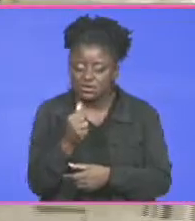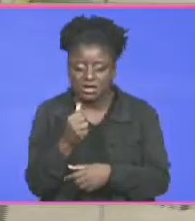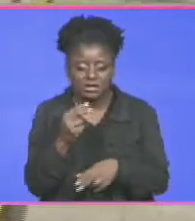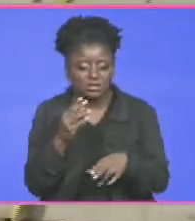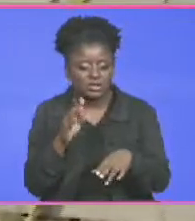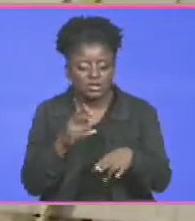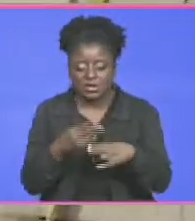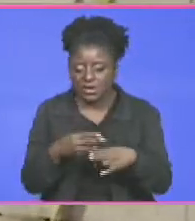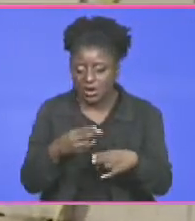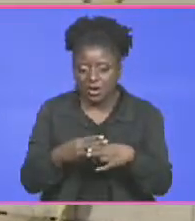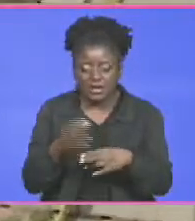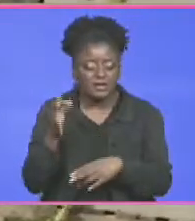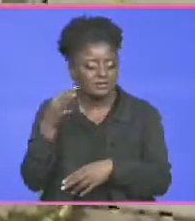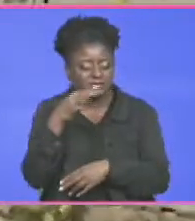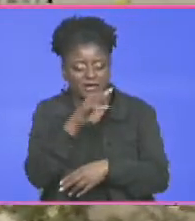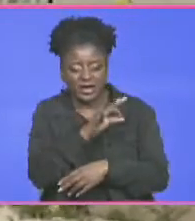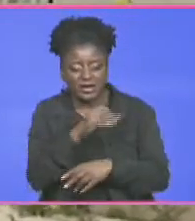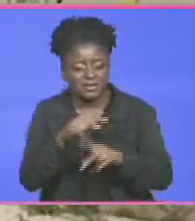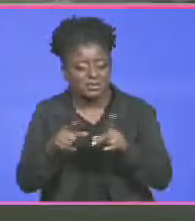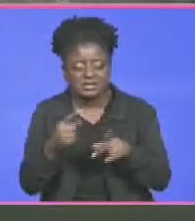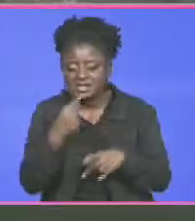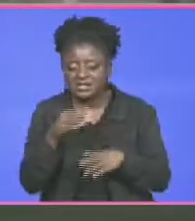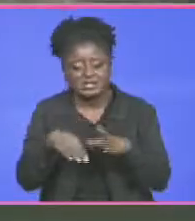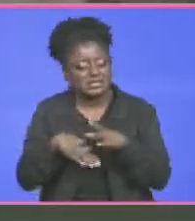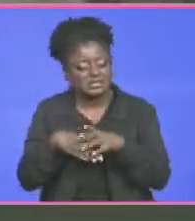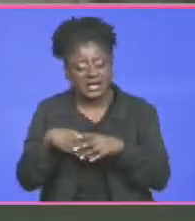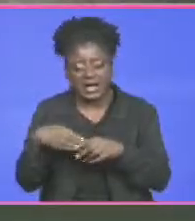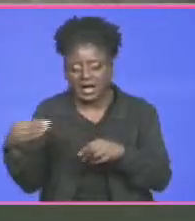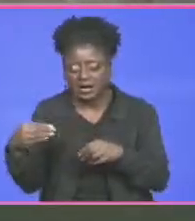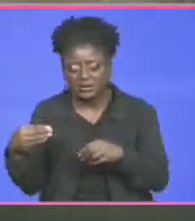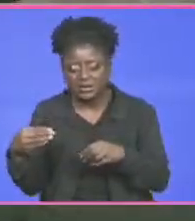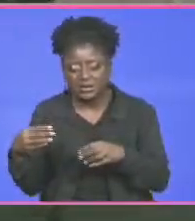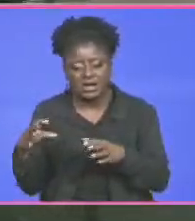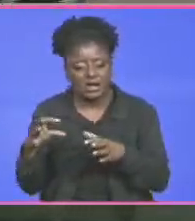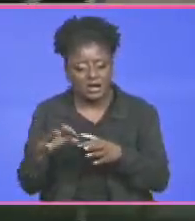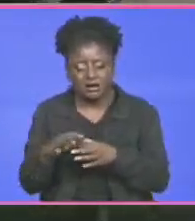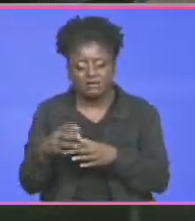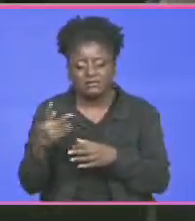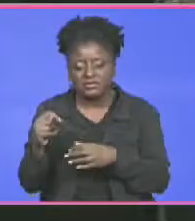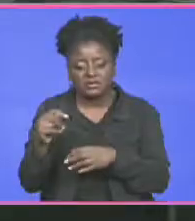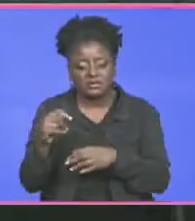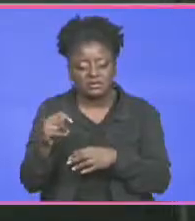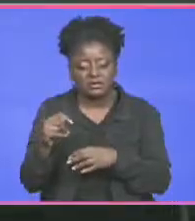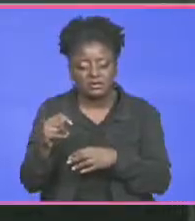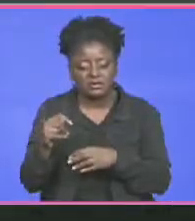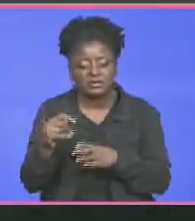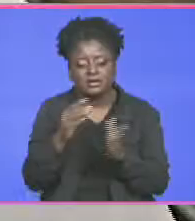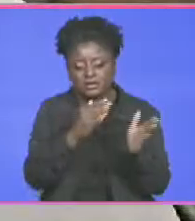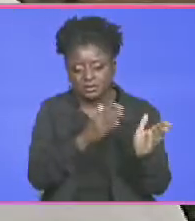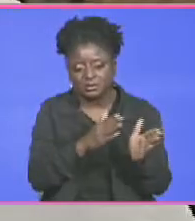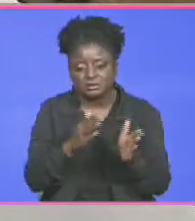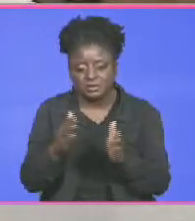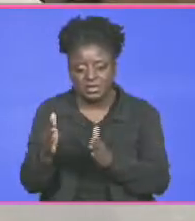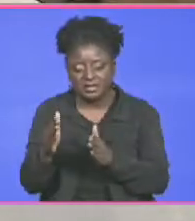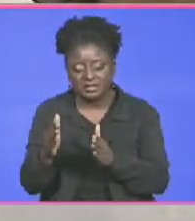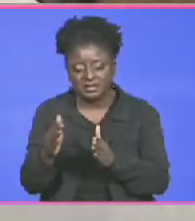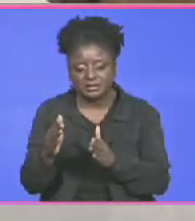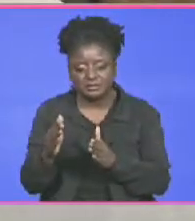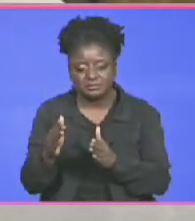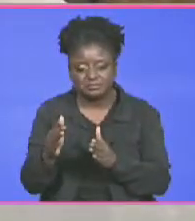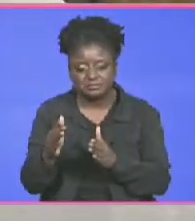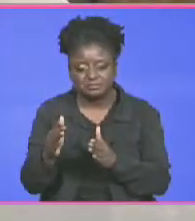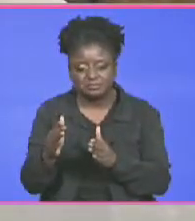of the 4,500-seat arena. That's the Andre Rogers National Baseball Stadium. The answer to that is no. You